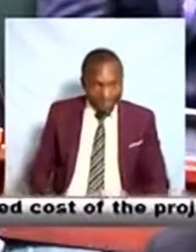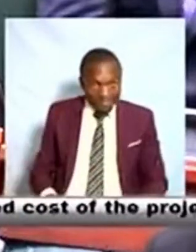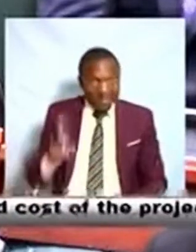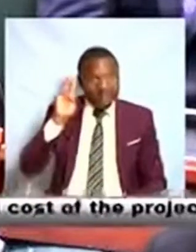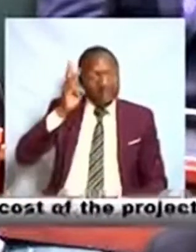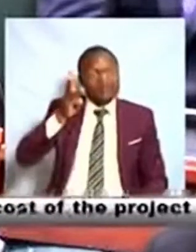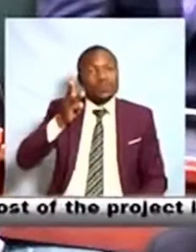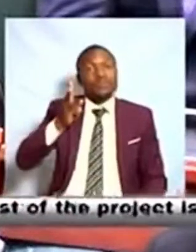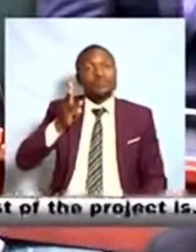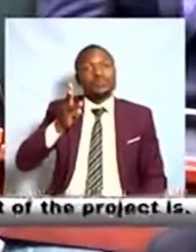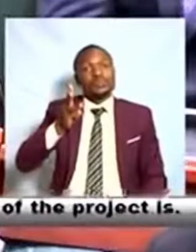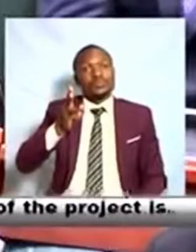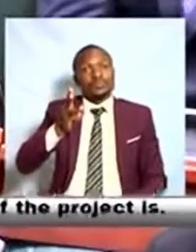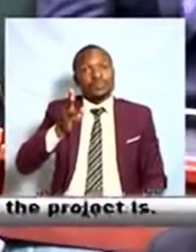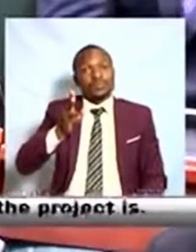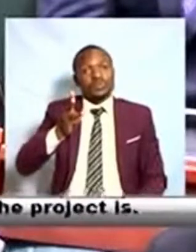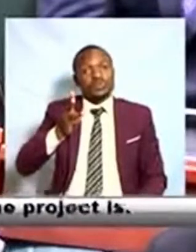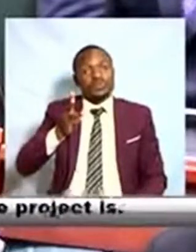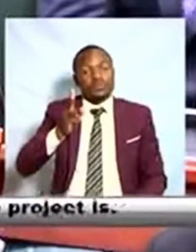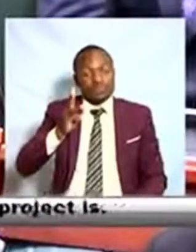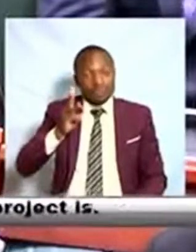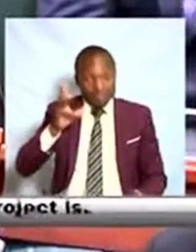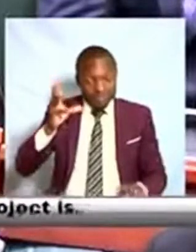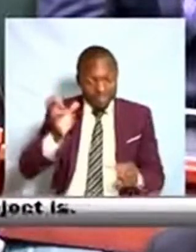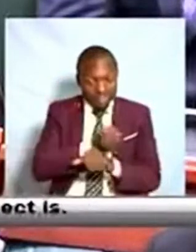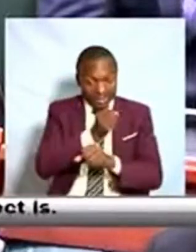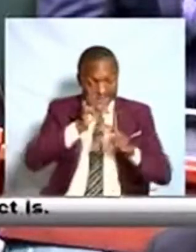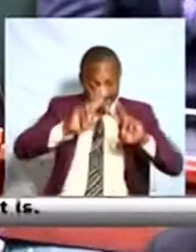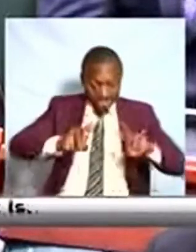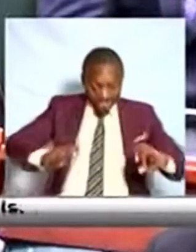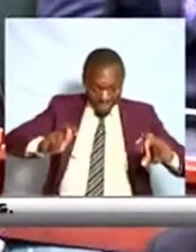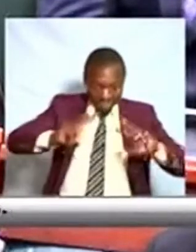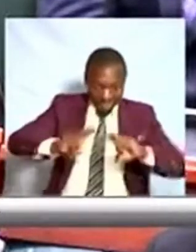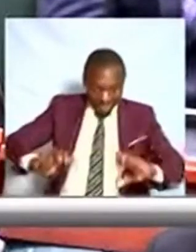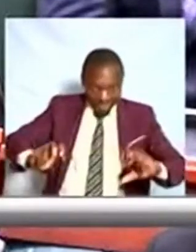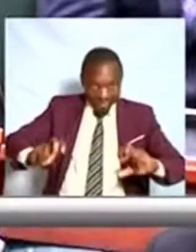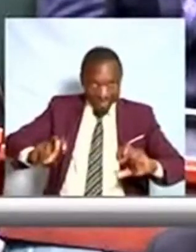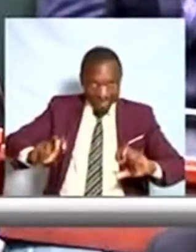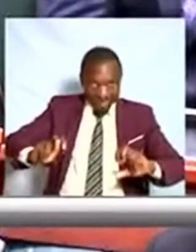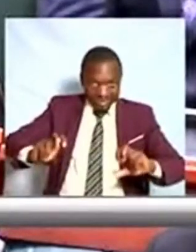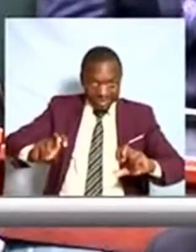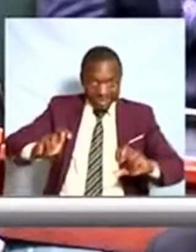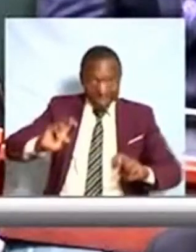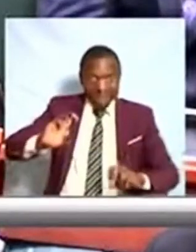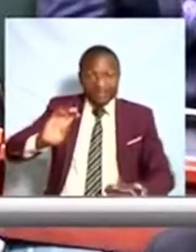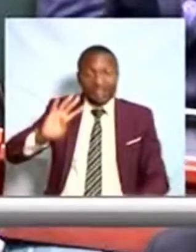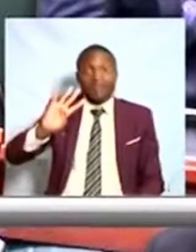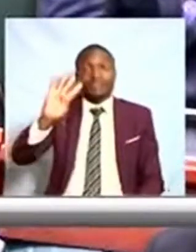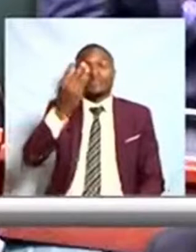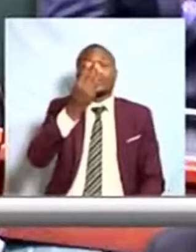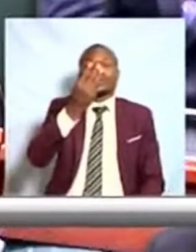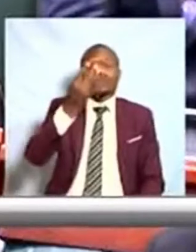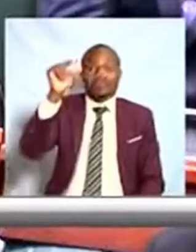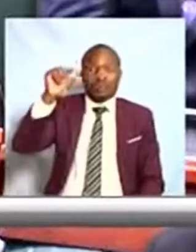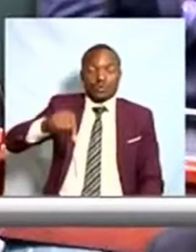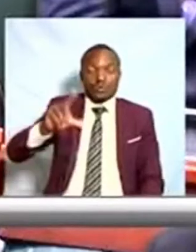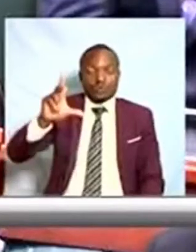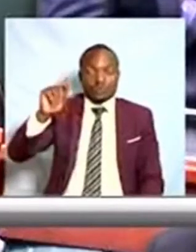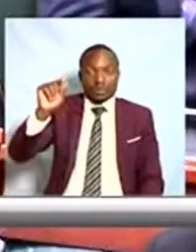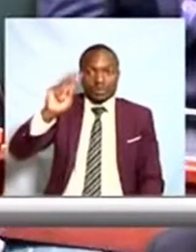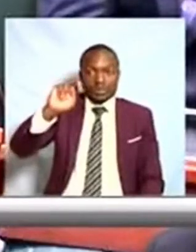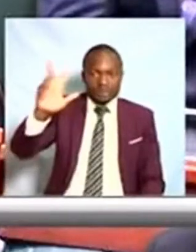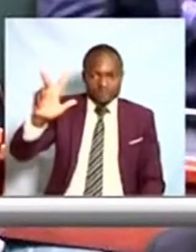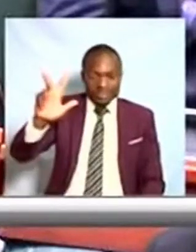will conduct feasibility studies in the fourth quarter of 2023, that is this